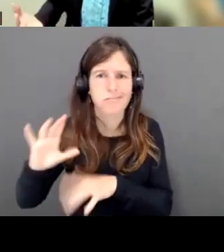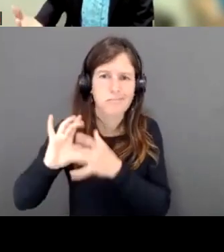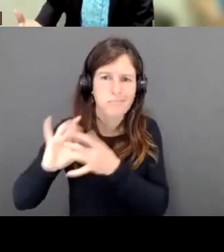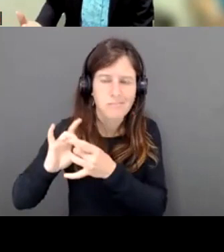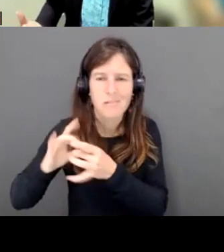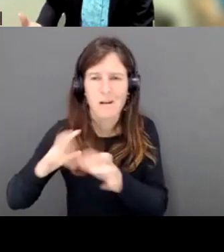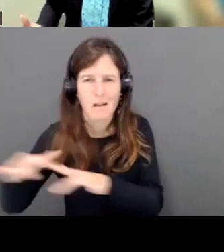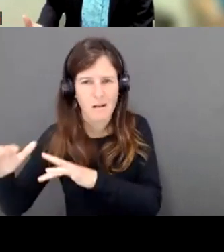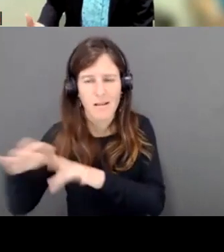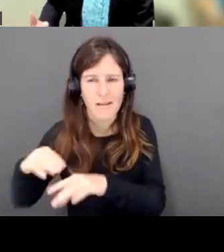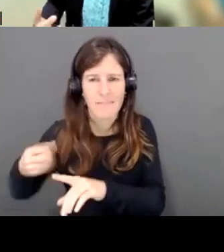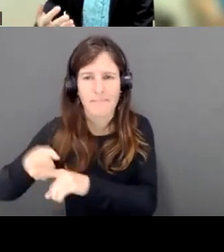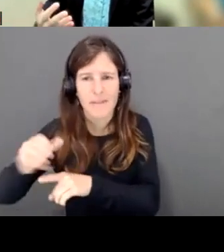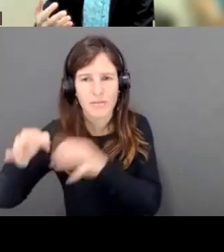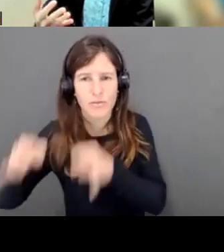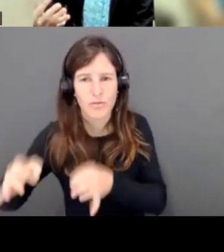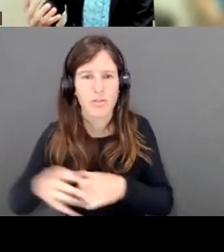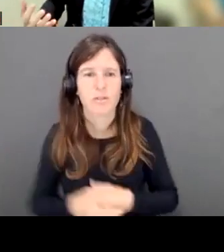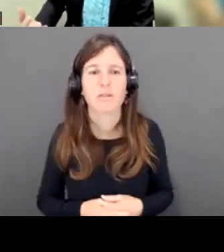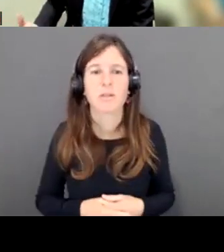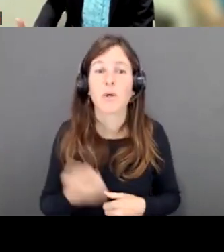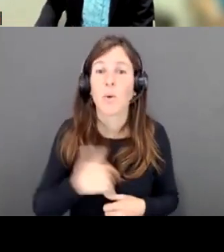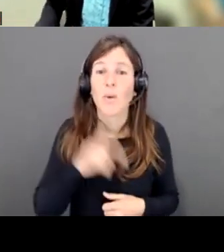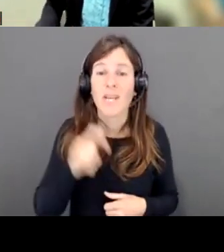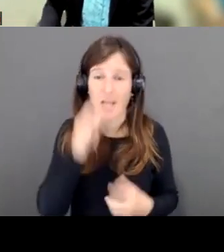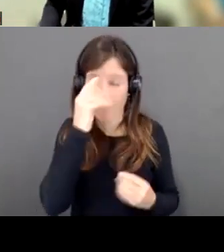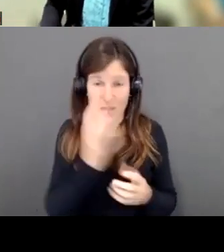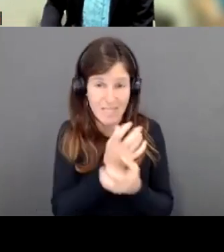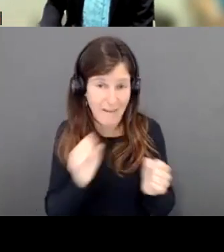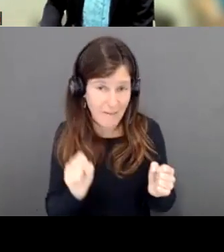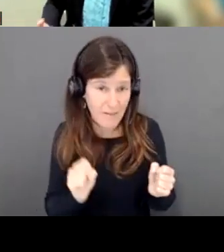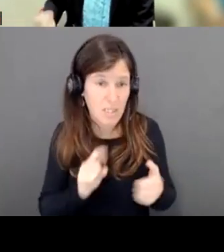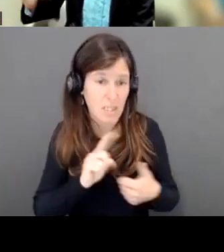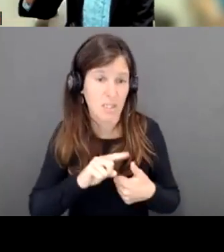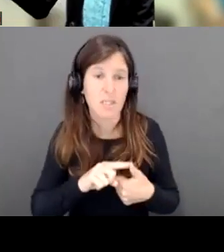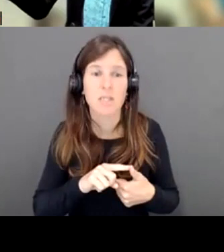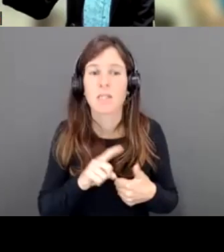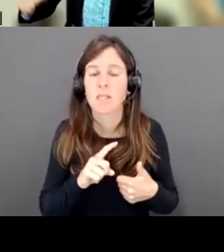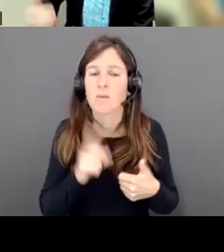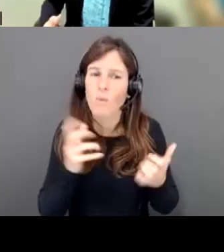to definitely avoid injury. We want to reduce risk of harm.